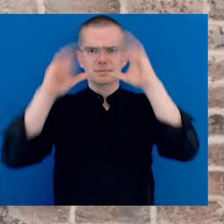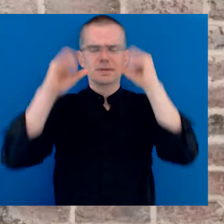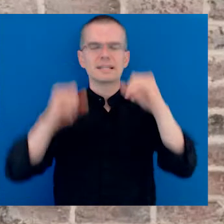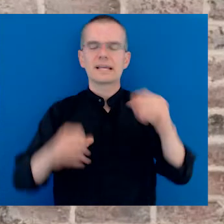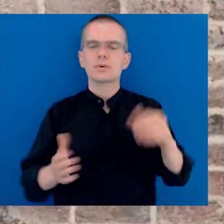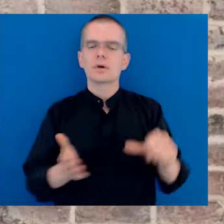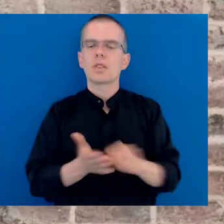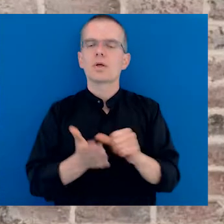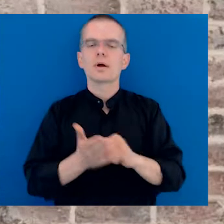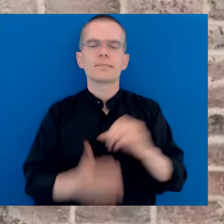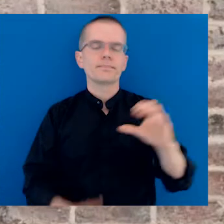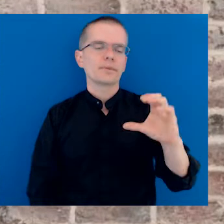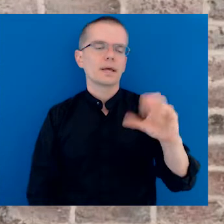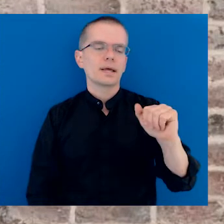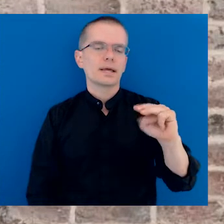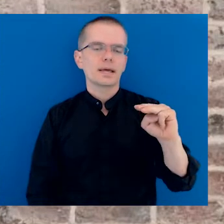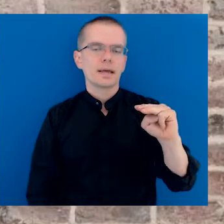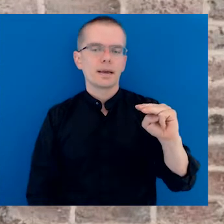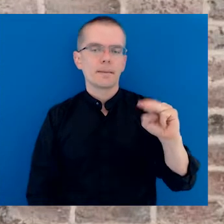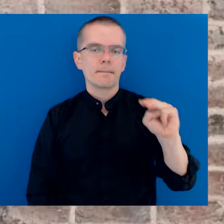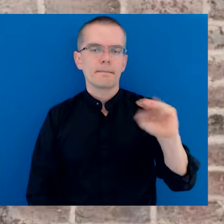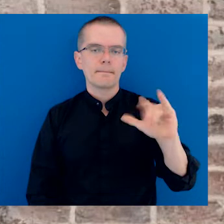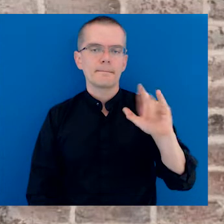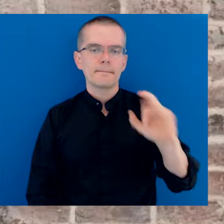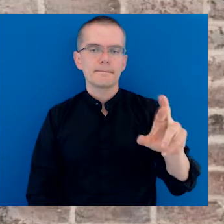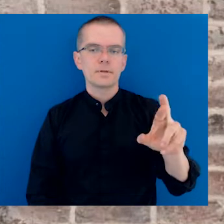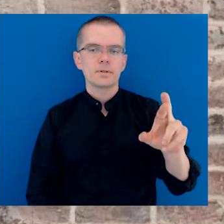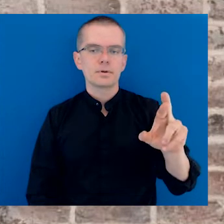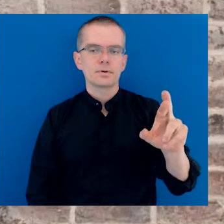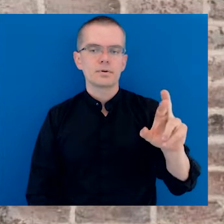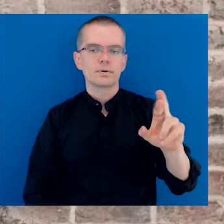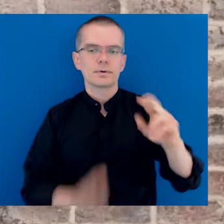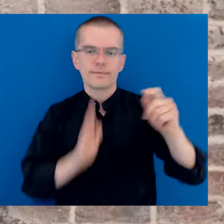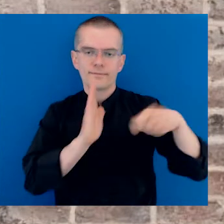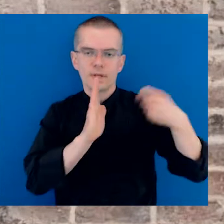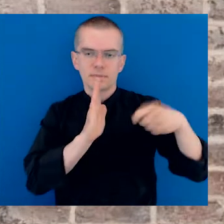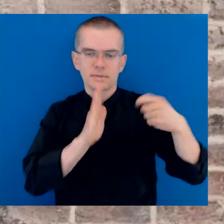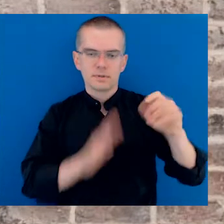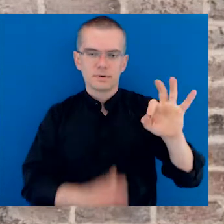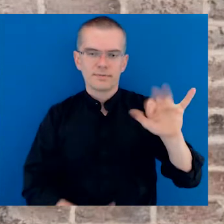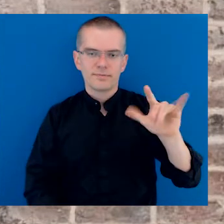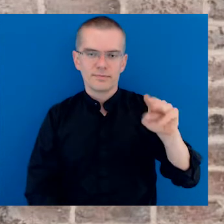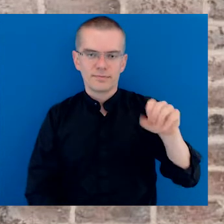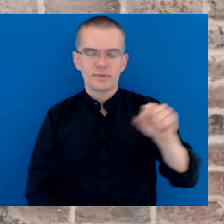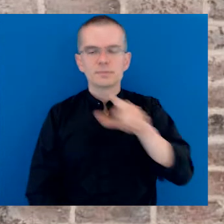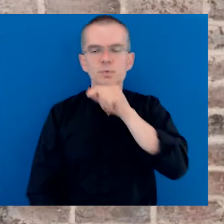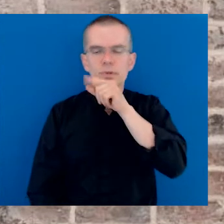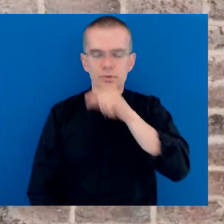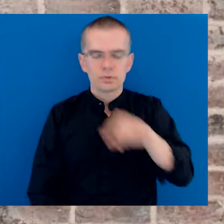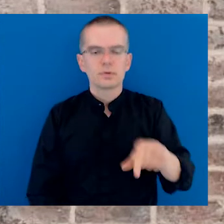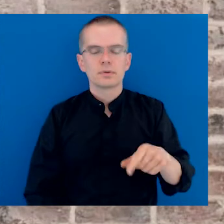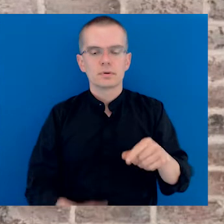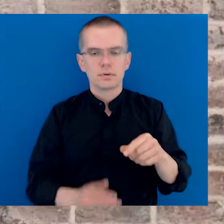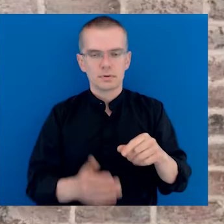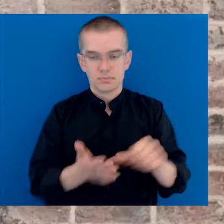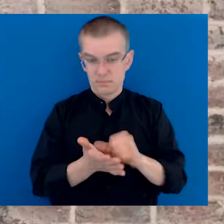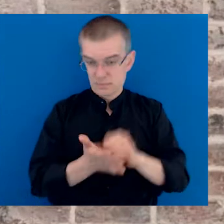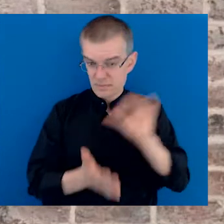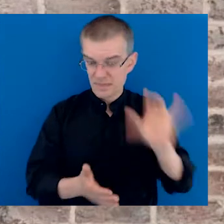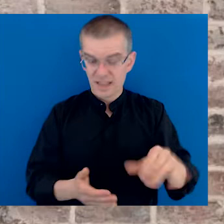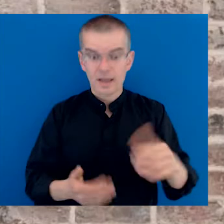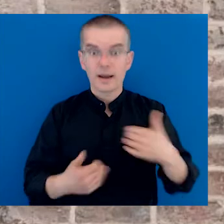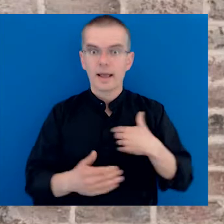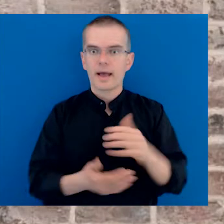up Cam Miller Films, C-A-M Miller, M-I-L-L-E-R Films on Twitter. He's got video of